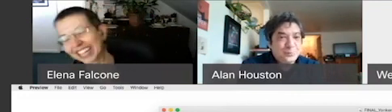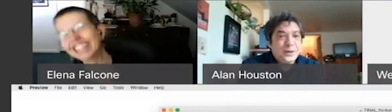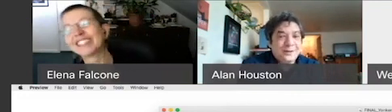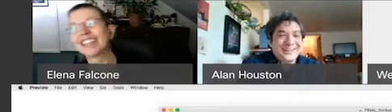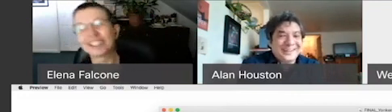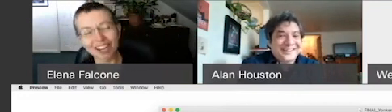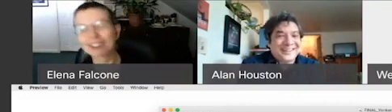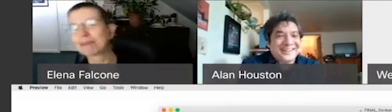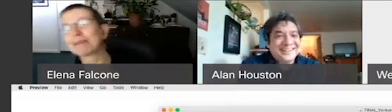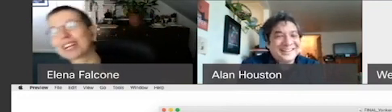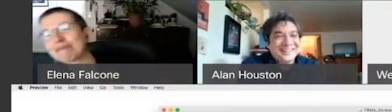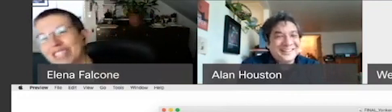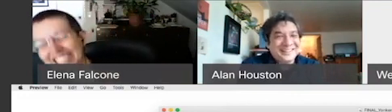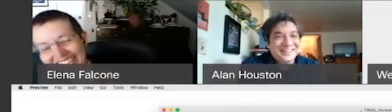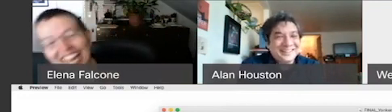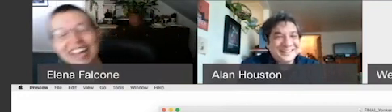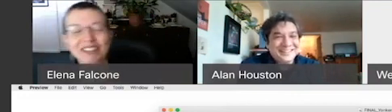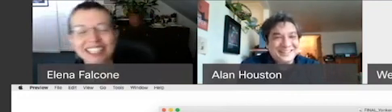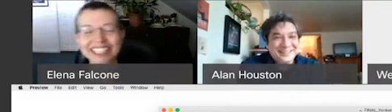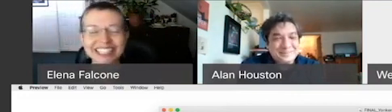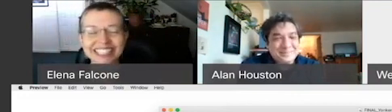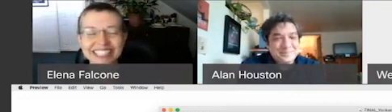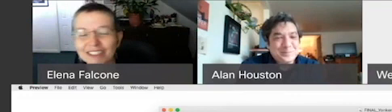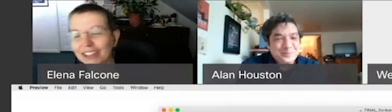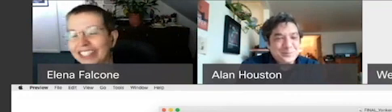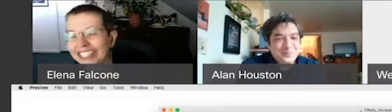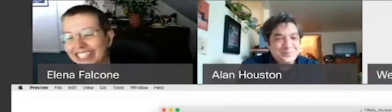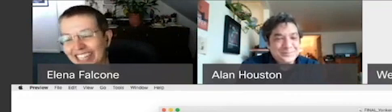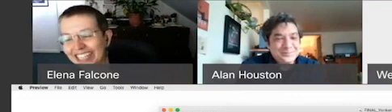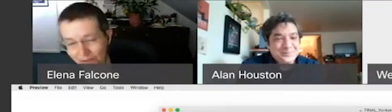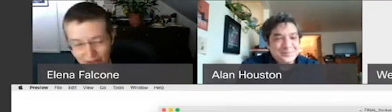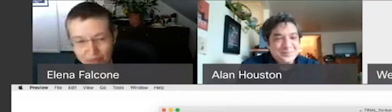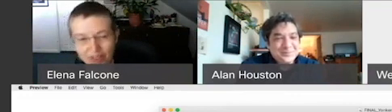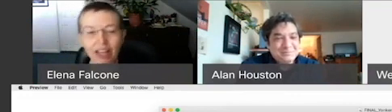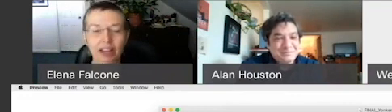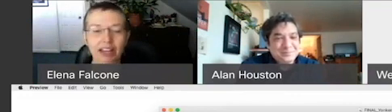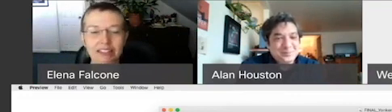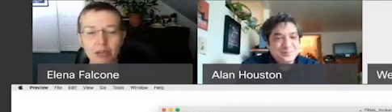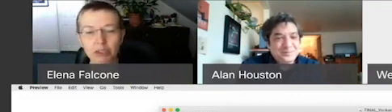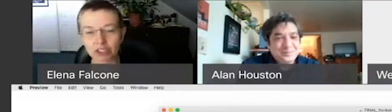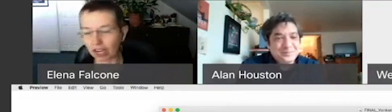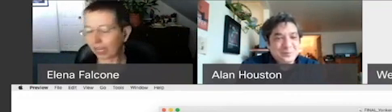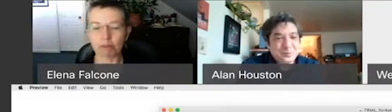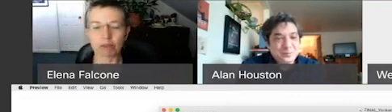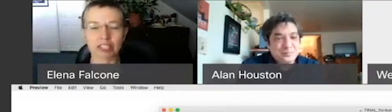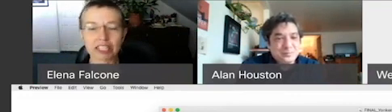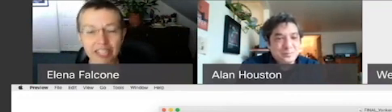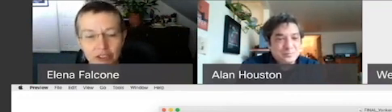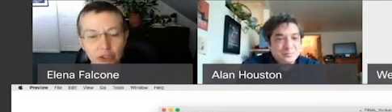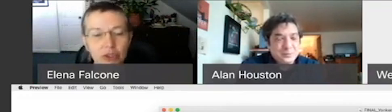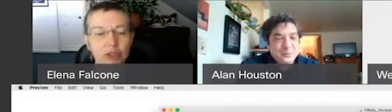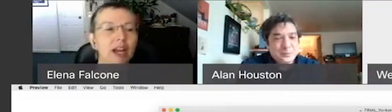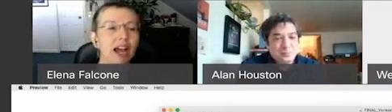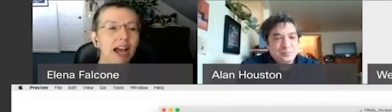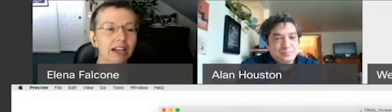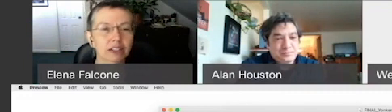Yonkers Public Library site, as well as to seniorlawday.info. That site, which I am going to again show you, has